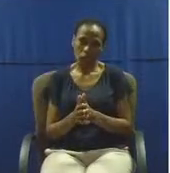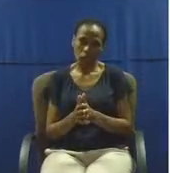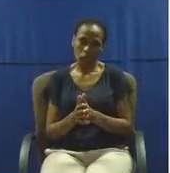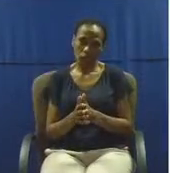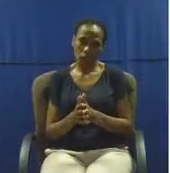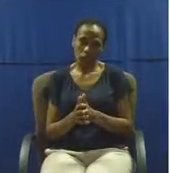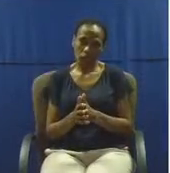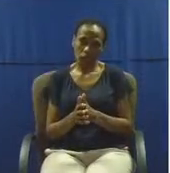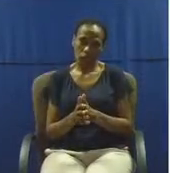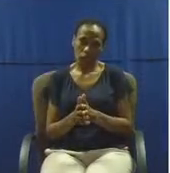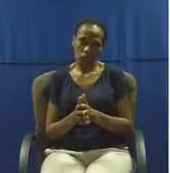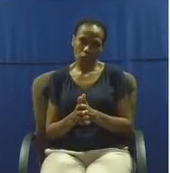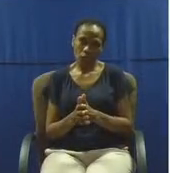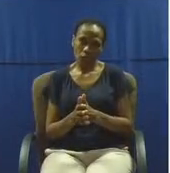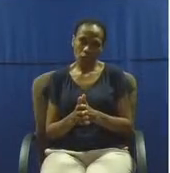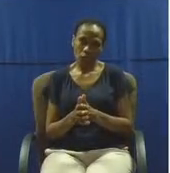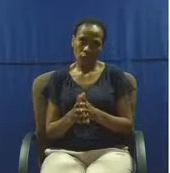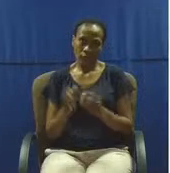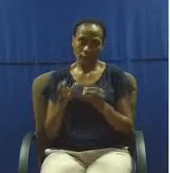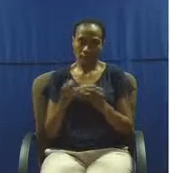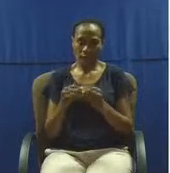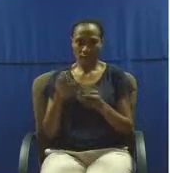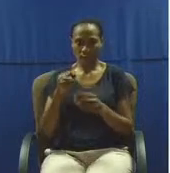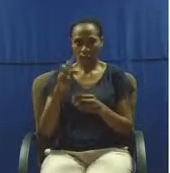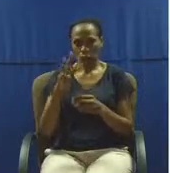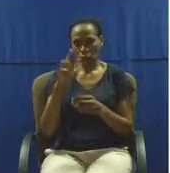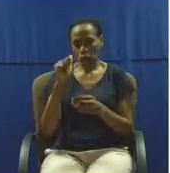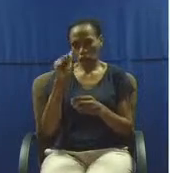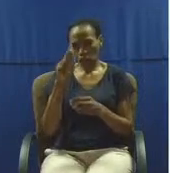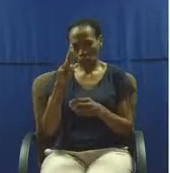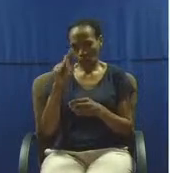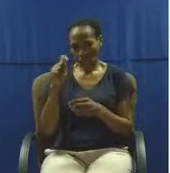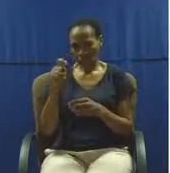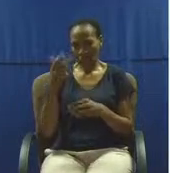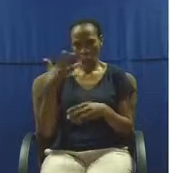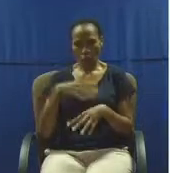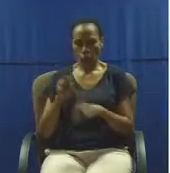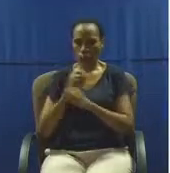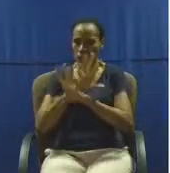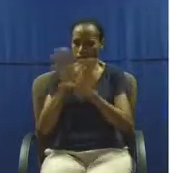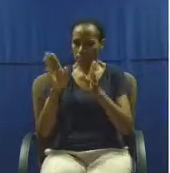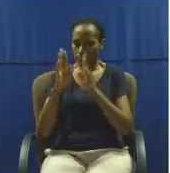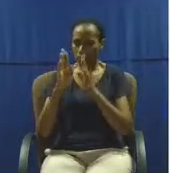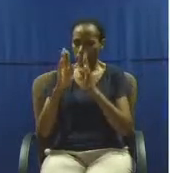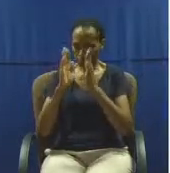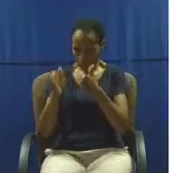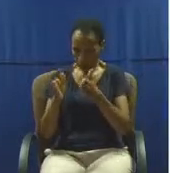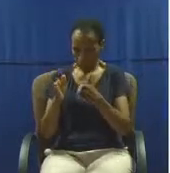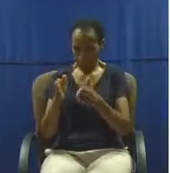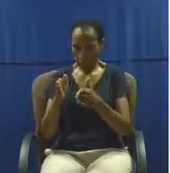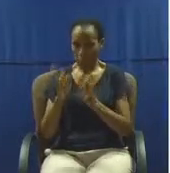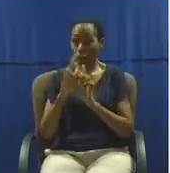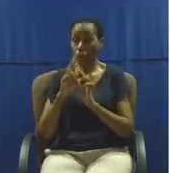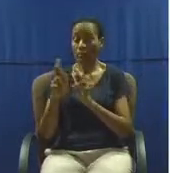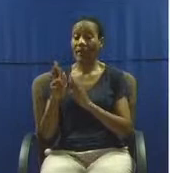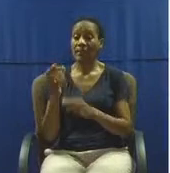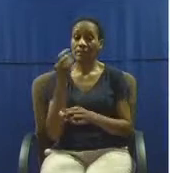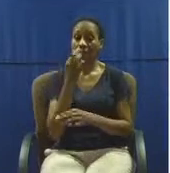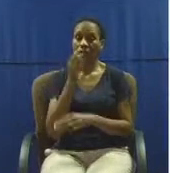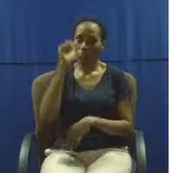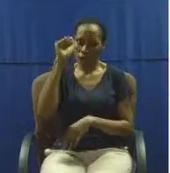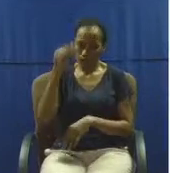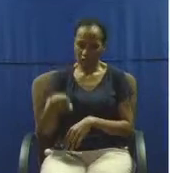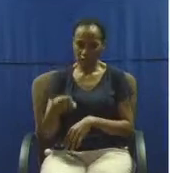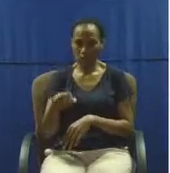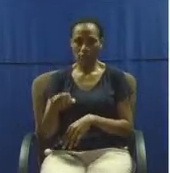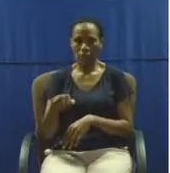give Honorable Swart a fairly easy and straightforward answer and say, yes, we will seek to